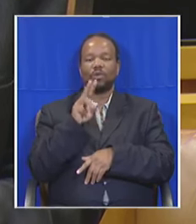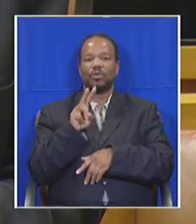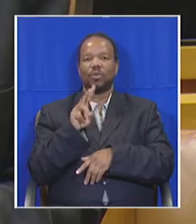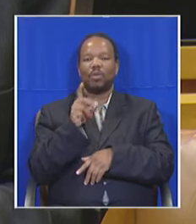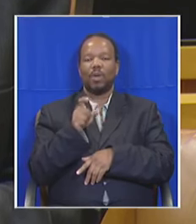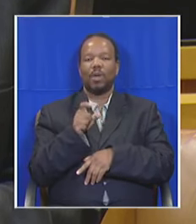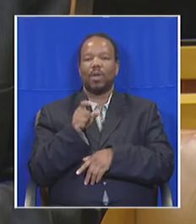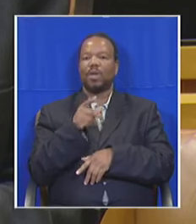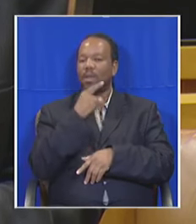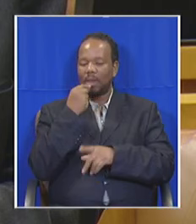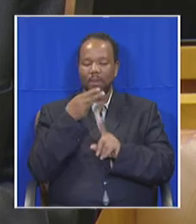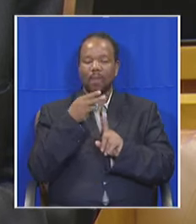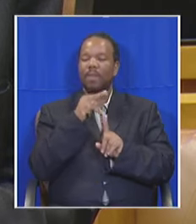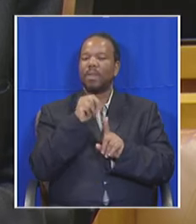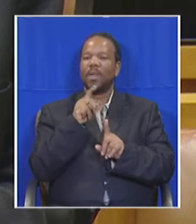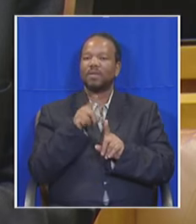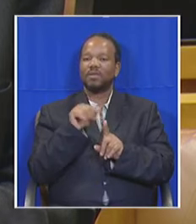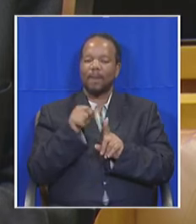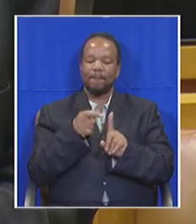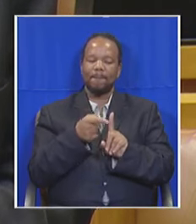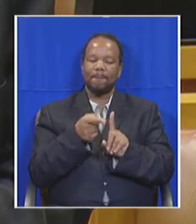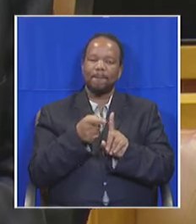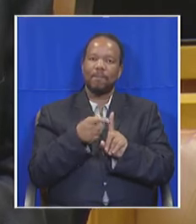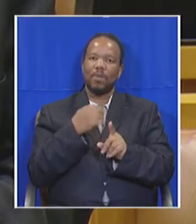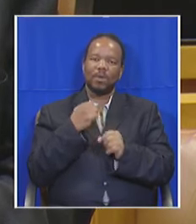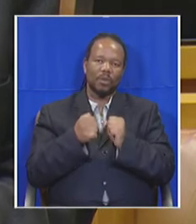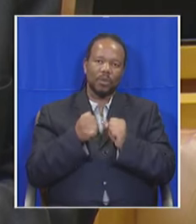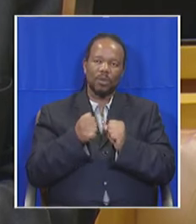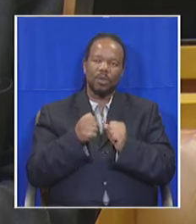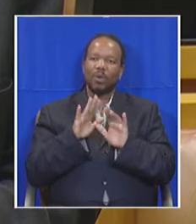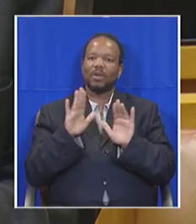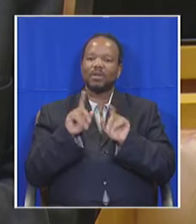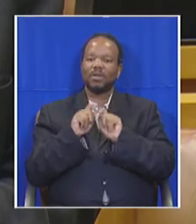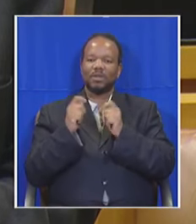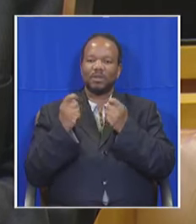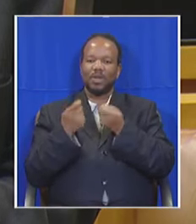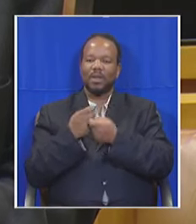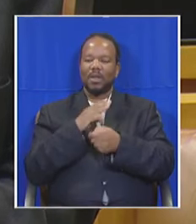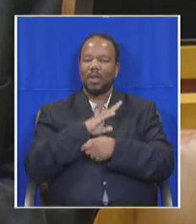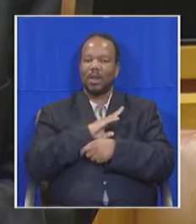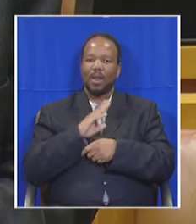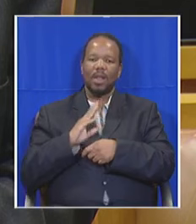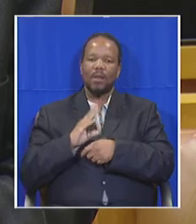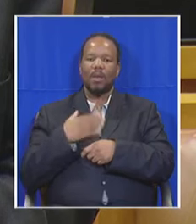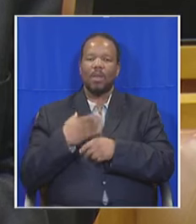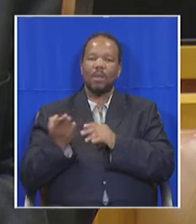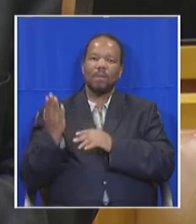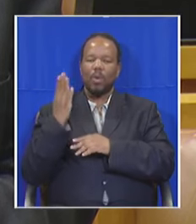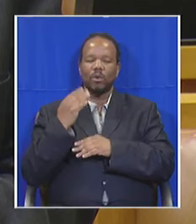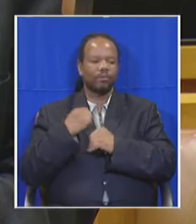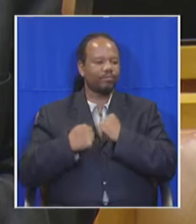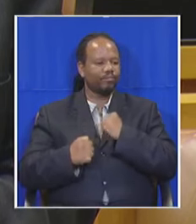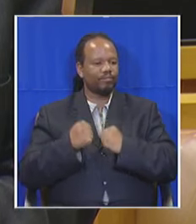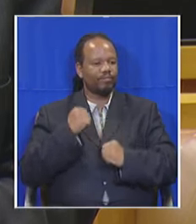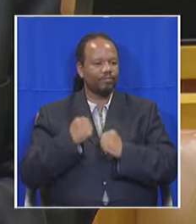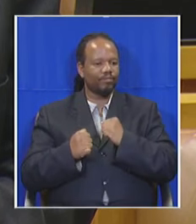Nazim Isaacs, who was part of the Iteko running club, was doing his morning run when he was knocked down just